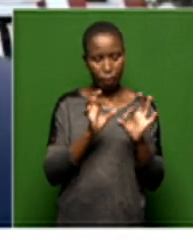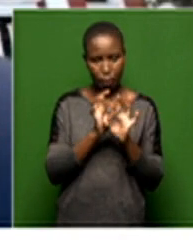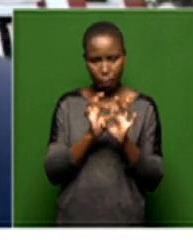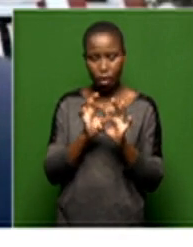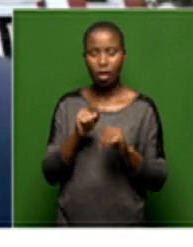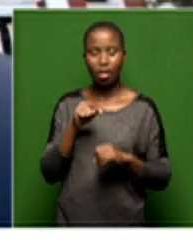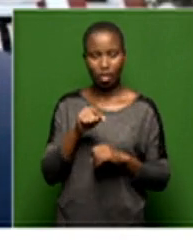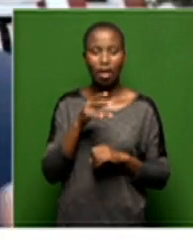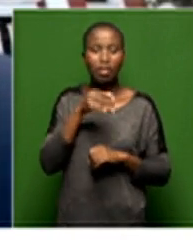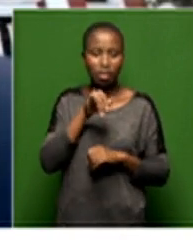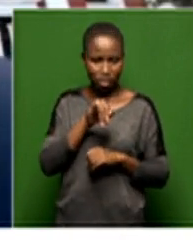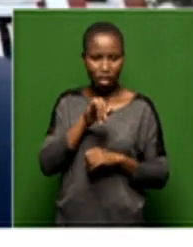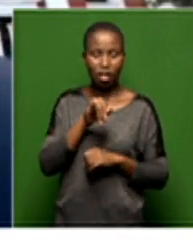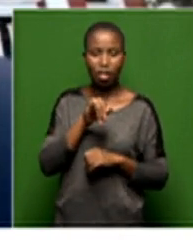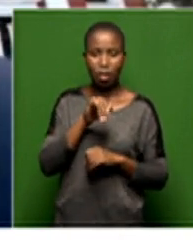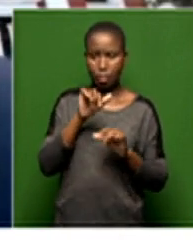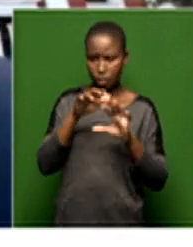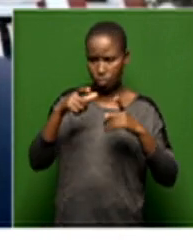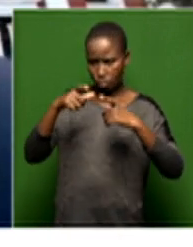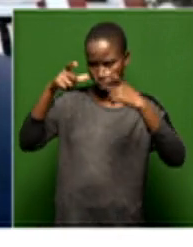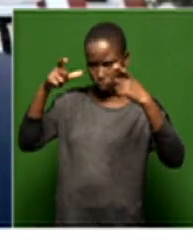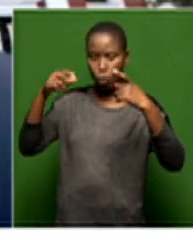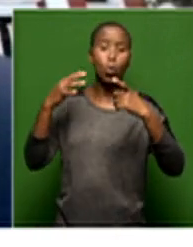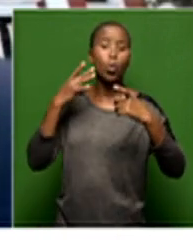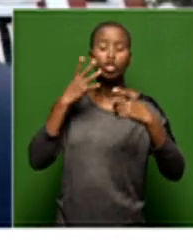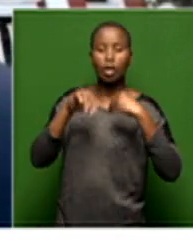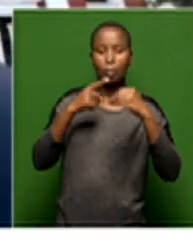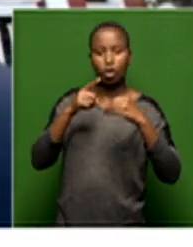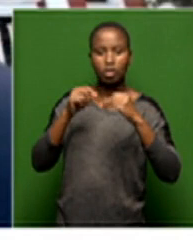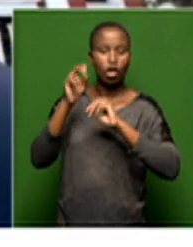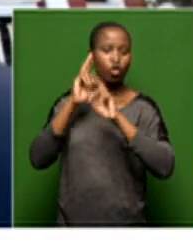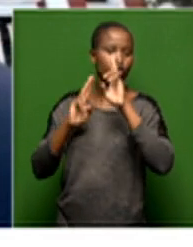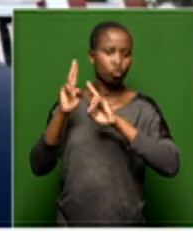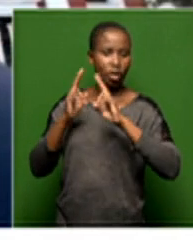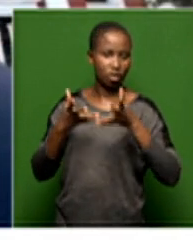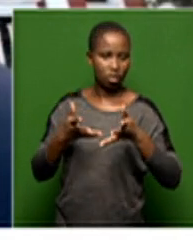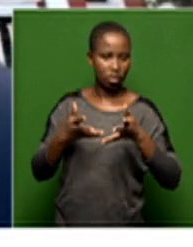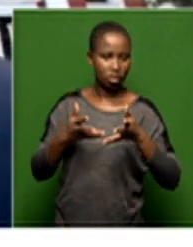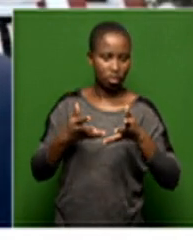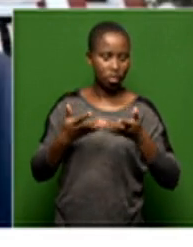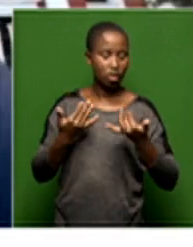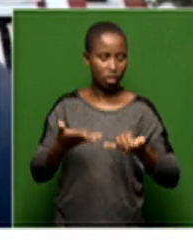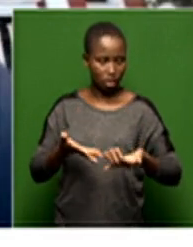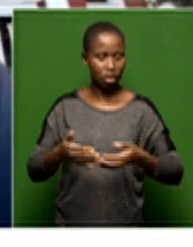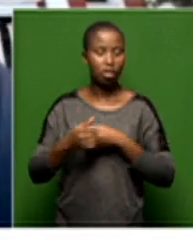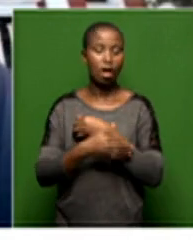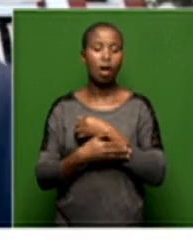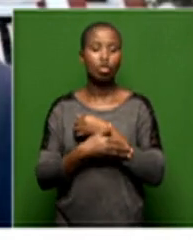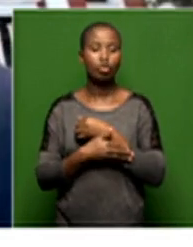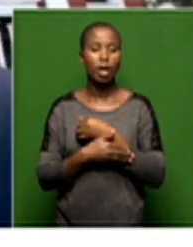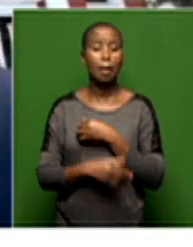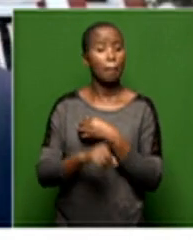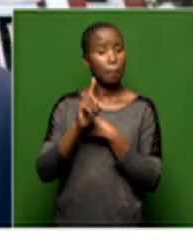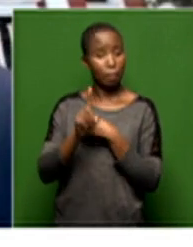are a majority when it comes to the heritage landscape, for instance, in our country. Yeah. But that,